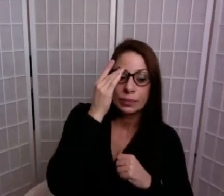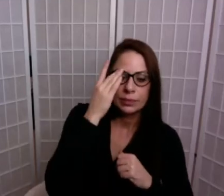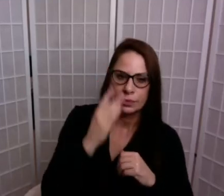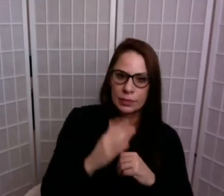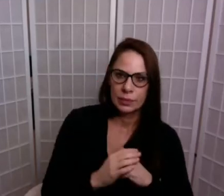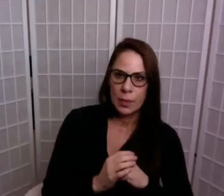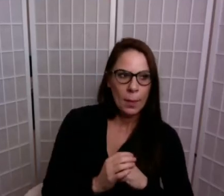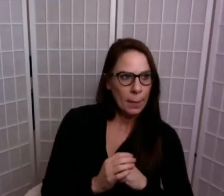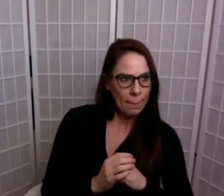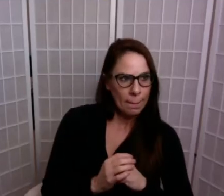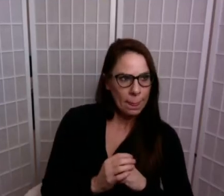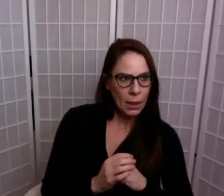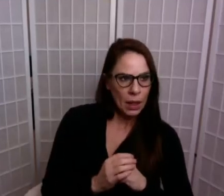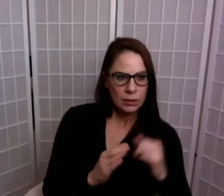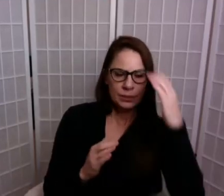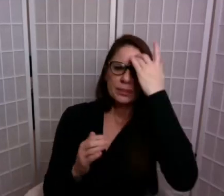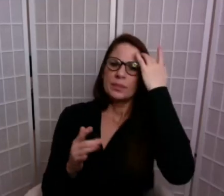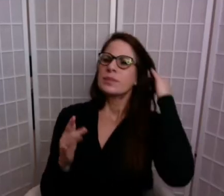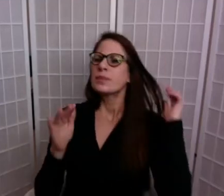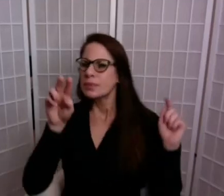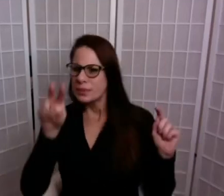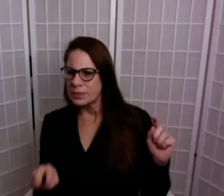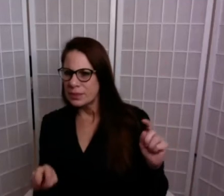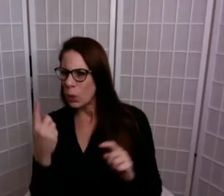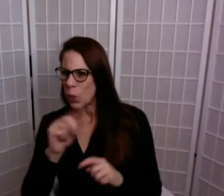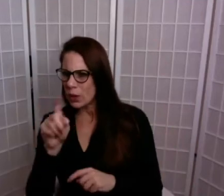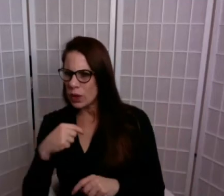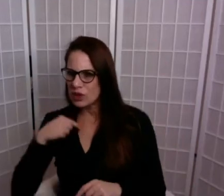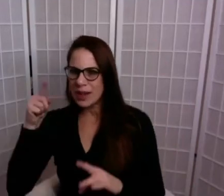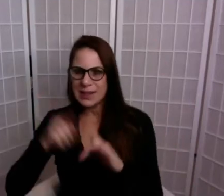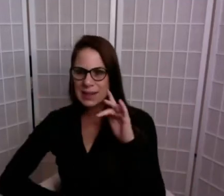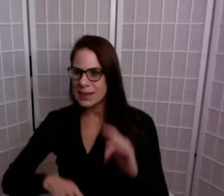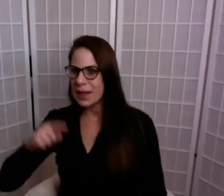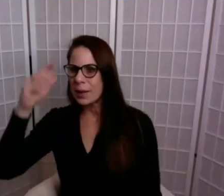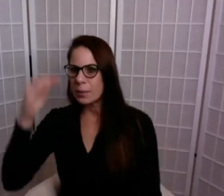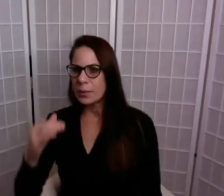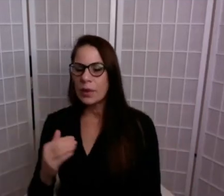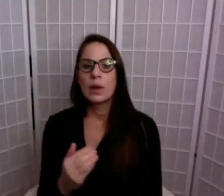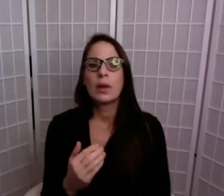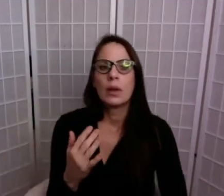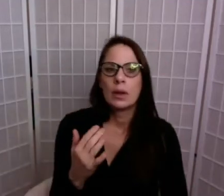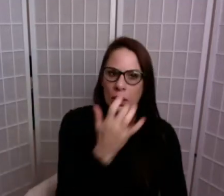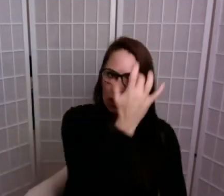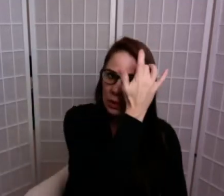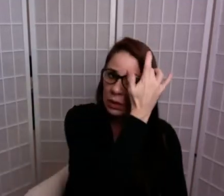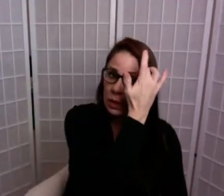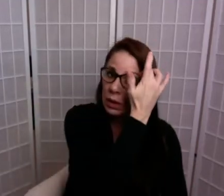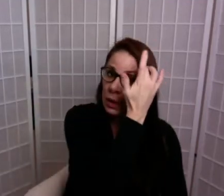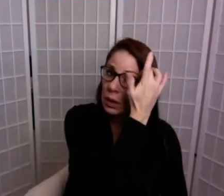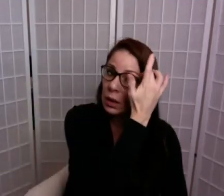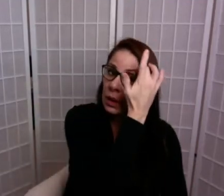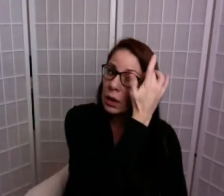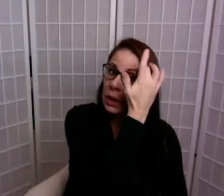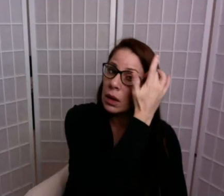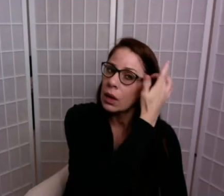I'm going to there was one question that I skipped, but the question was, will we get written replies to all these questions?